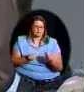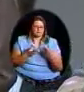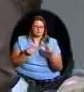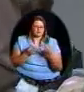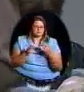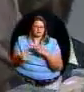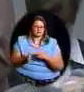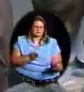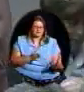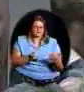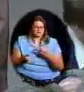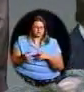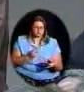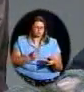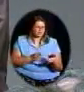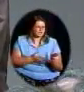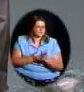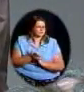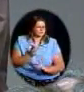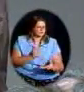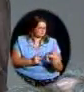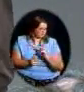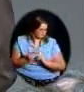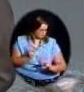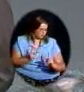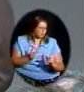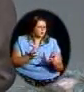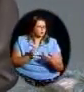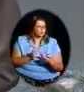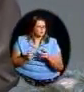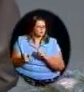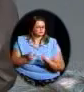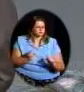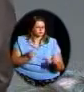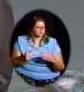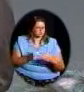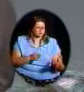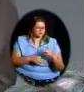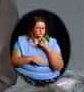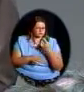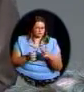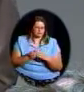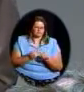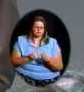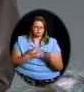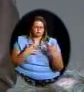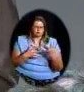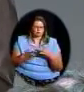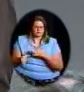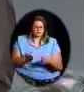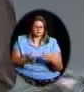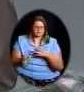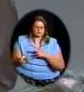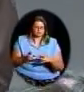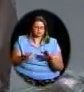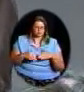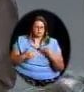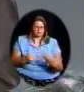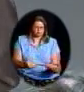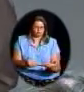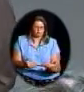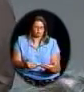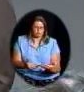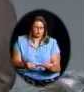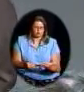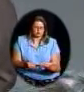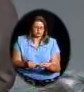in gear. And some people that would look at strategic planning would say we have too many plans that we're trying to move forward at one time and too